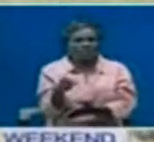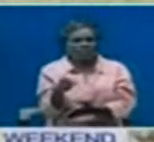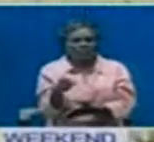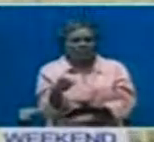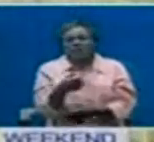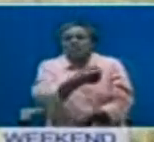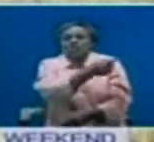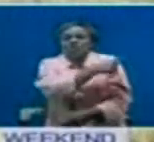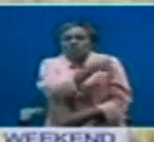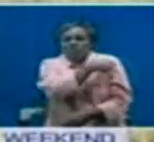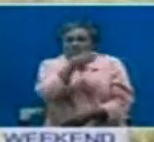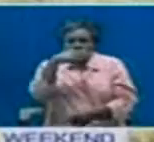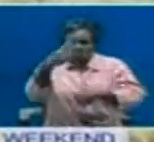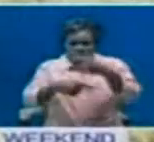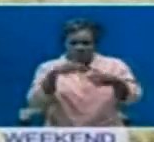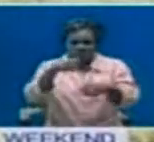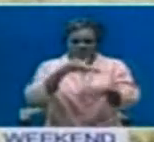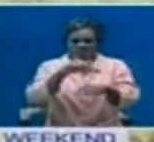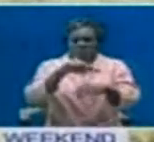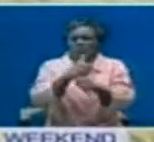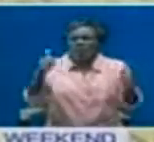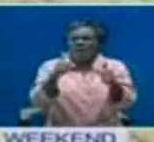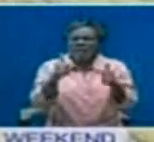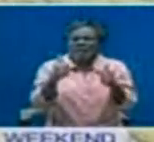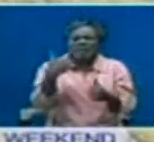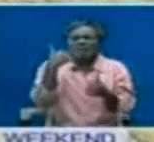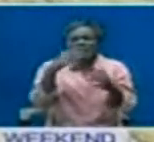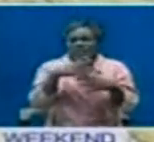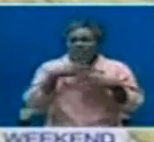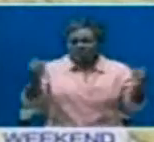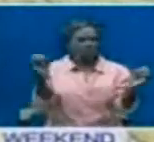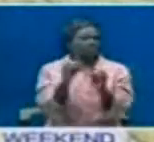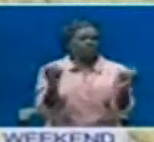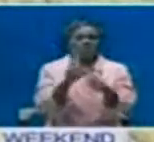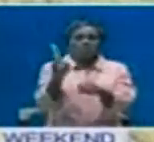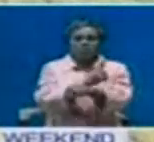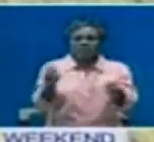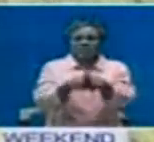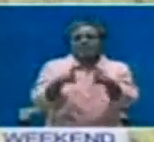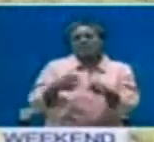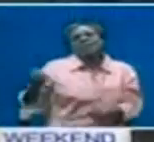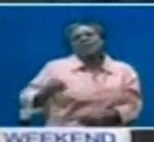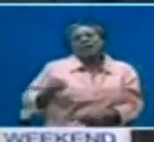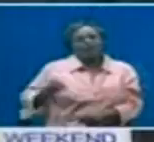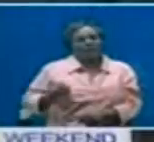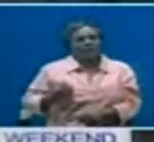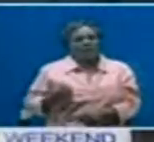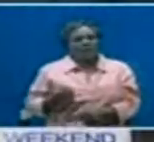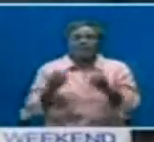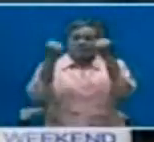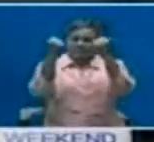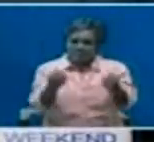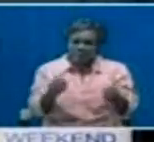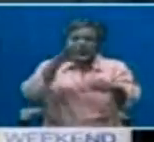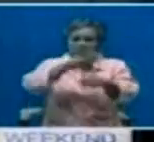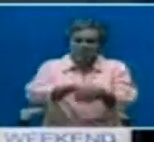But doctors say this procedure does not effectively cure gonorrhea, and yet it is also used on girls and women too. It's very difficult to get the